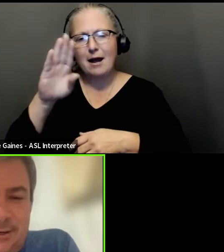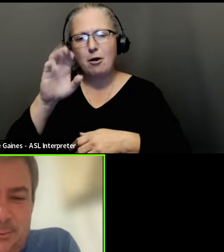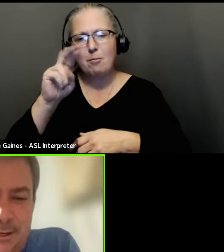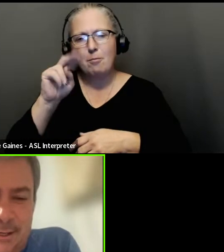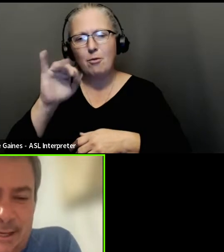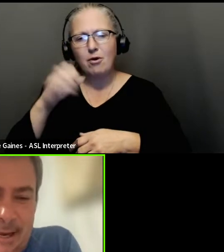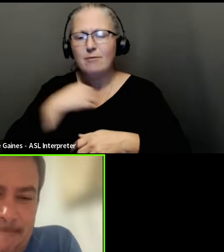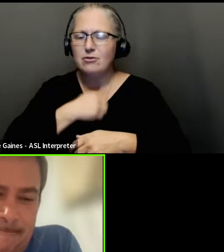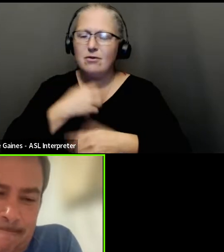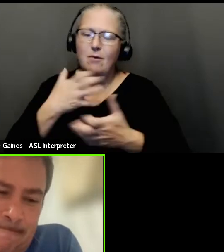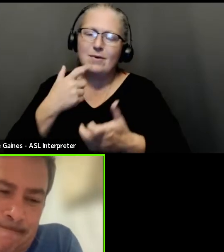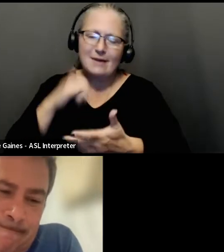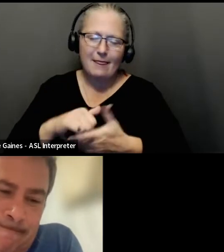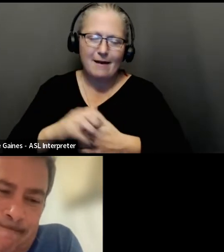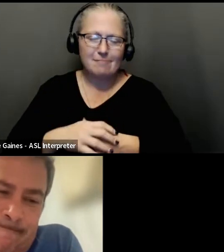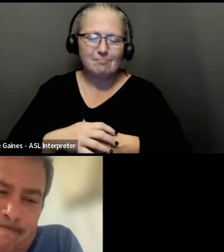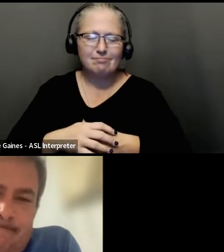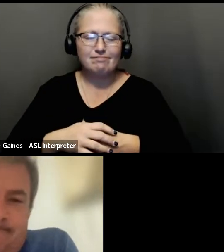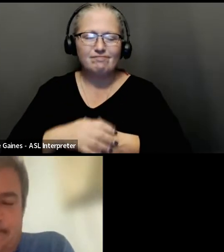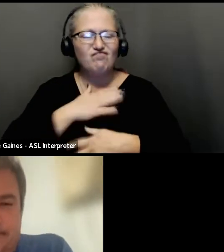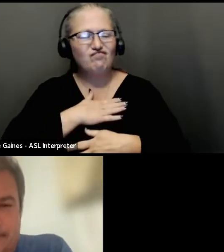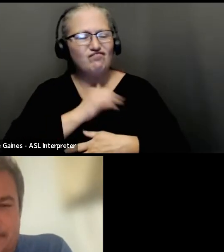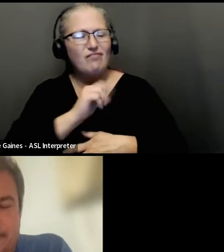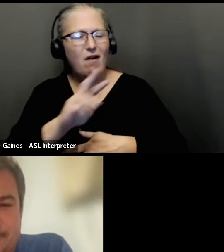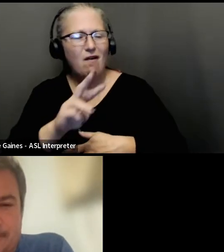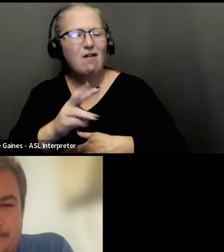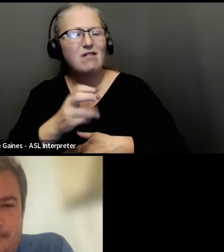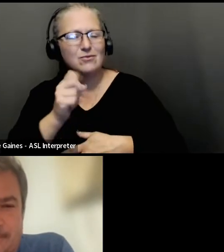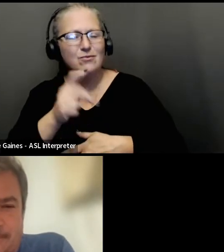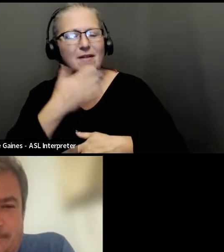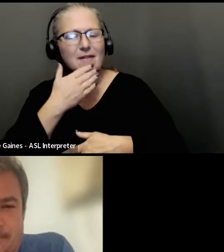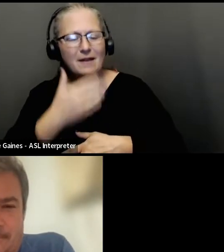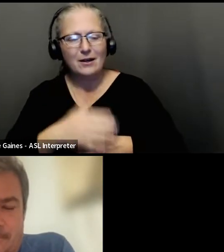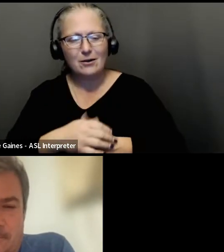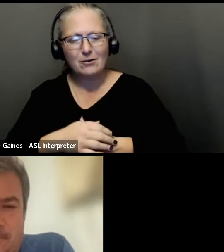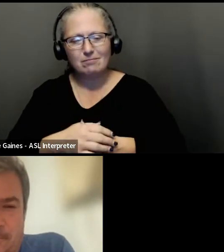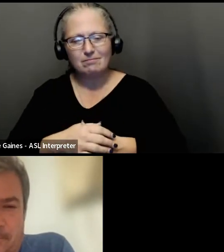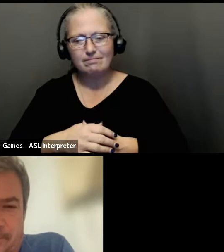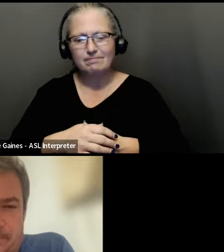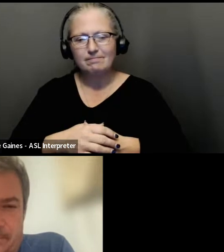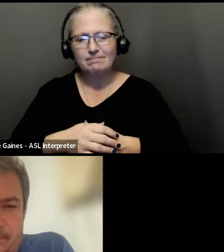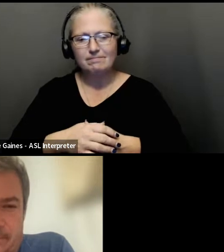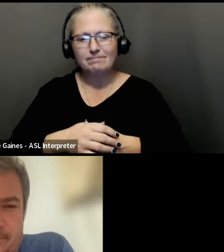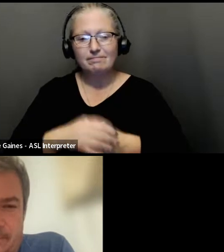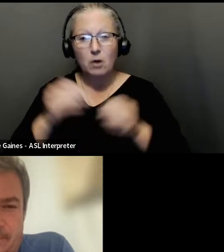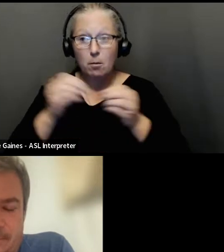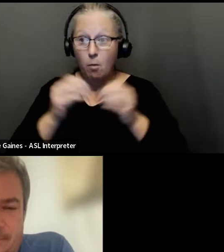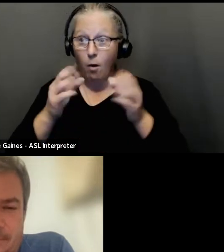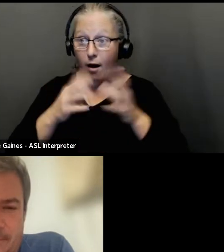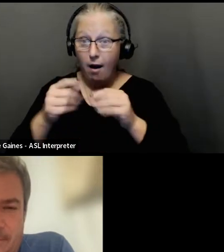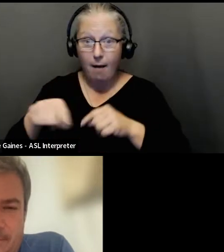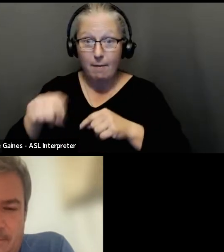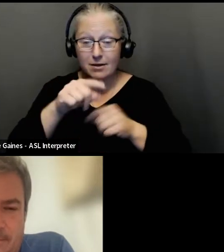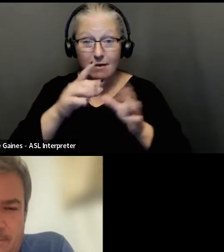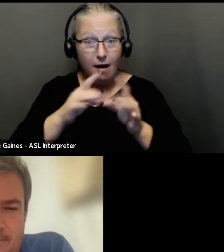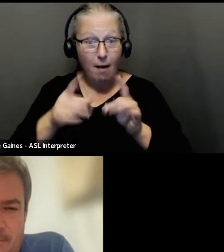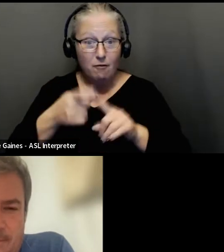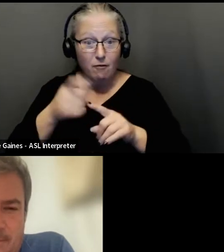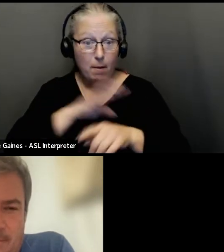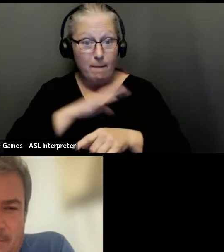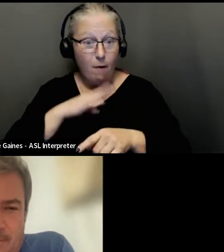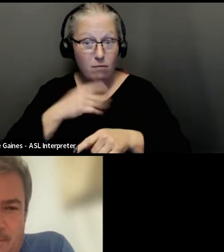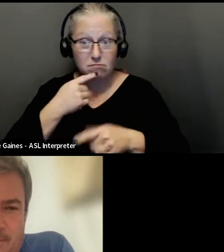I just wanted to say that. Oh, that's okay. Thank you. Are there any other comments from the board? Do you all want to say